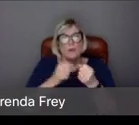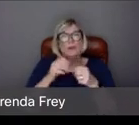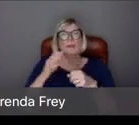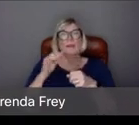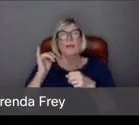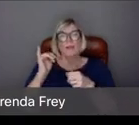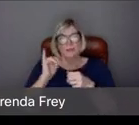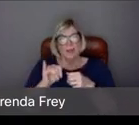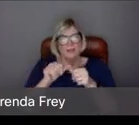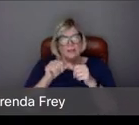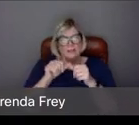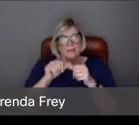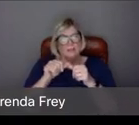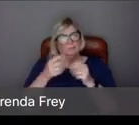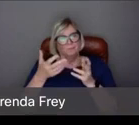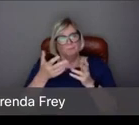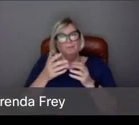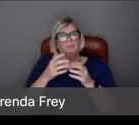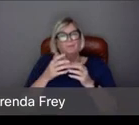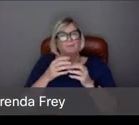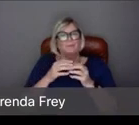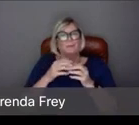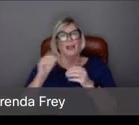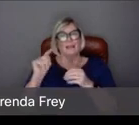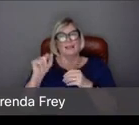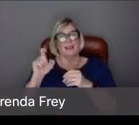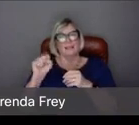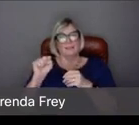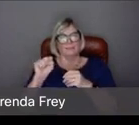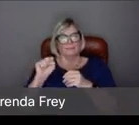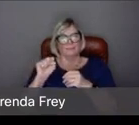because again, taxes. Sorry, that time of year.